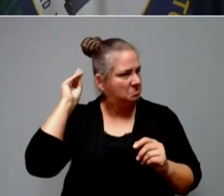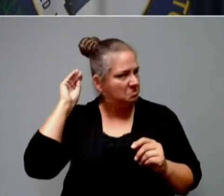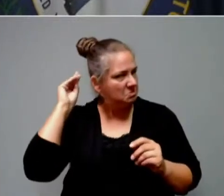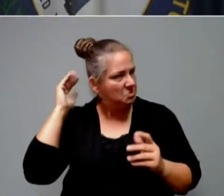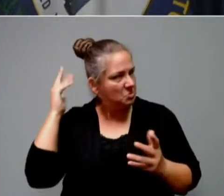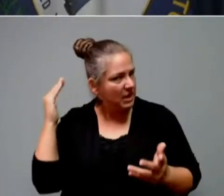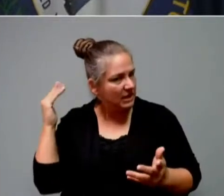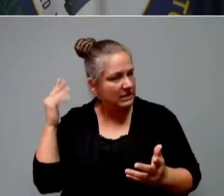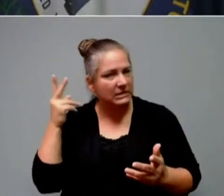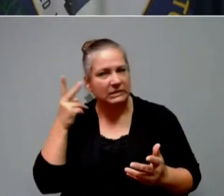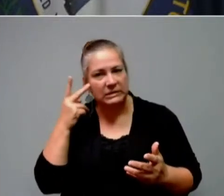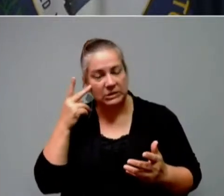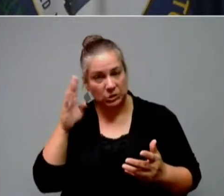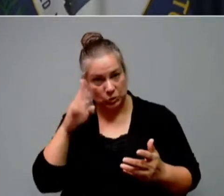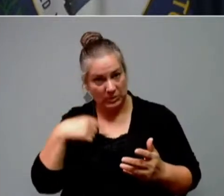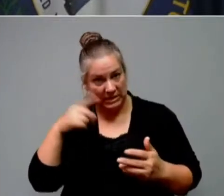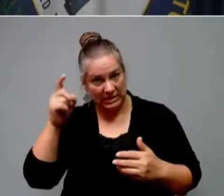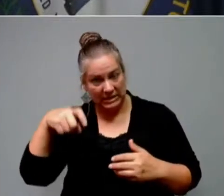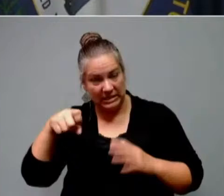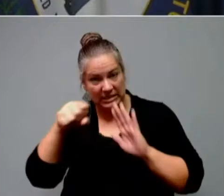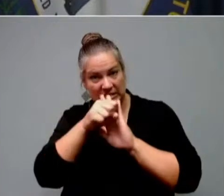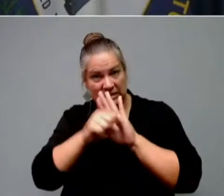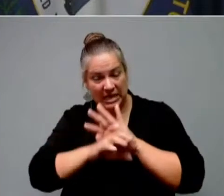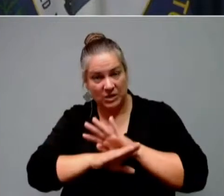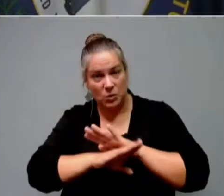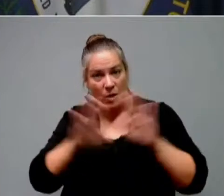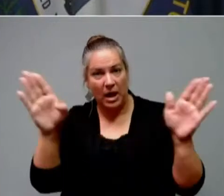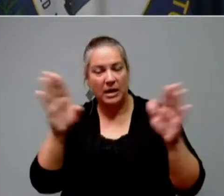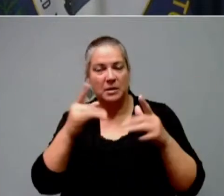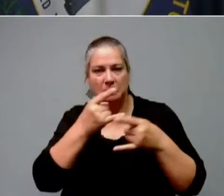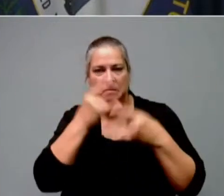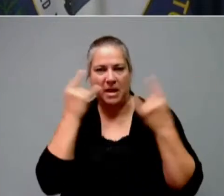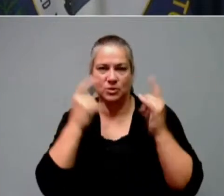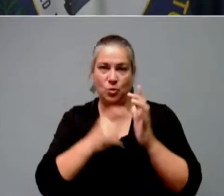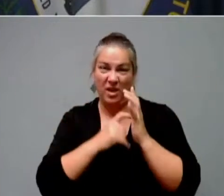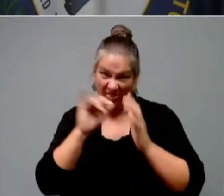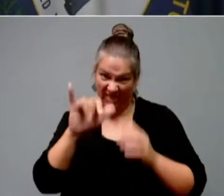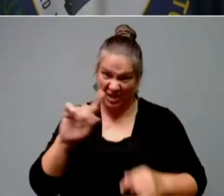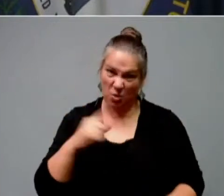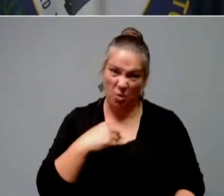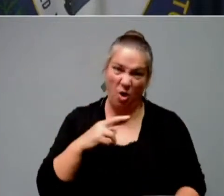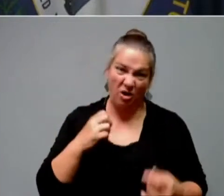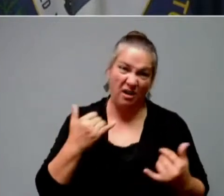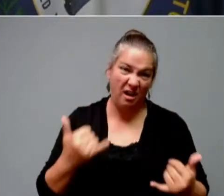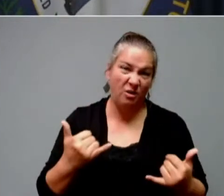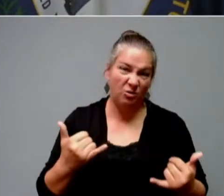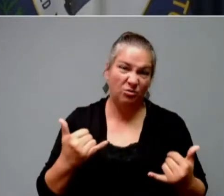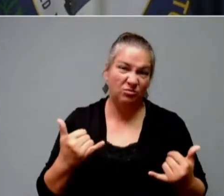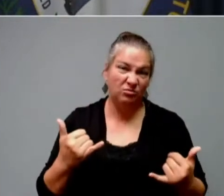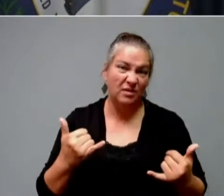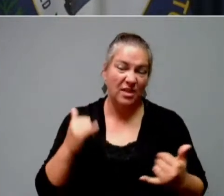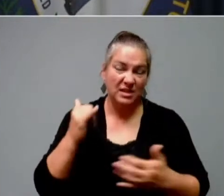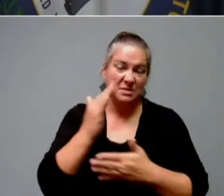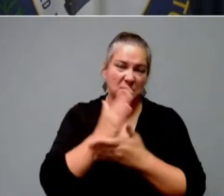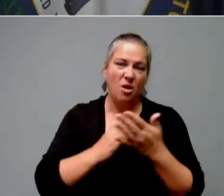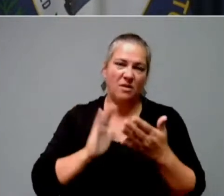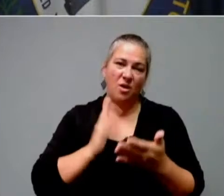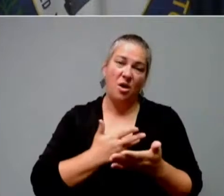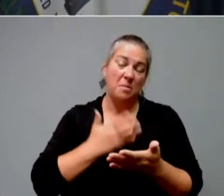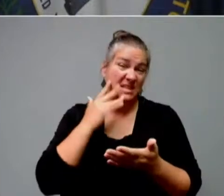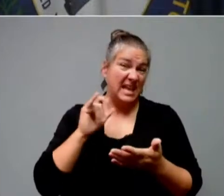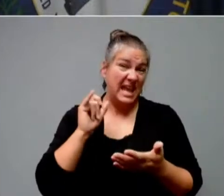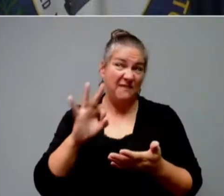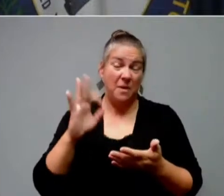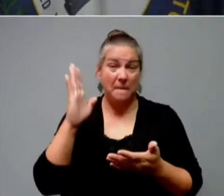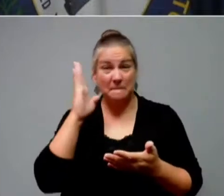or not we need to bring back a statewide mask mandate. That's where we are. That at least has to be a part of the conversation, because if we run out of beds for